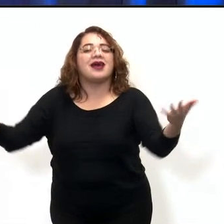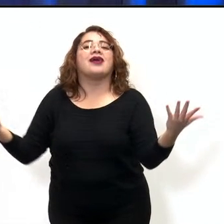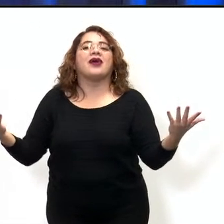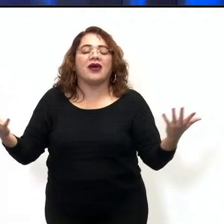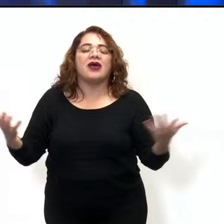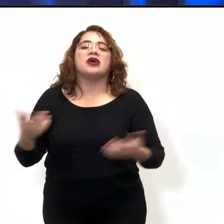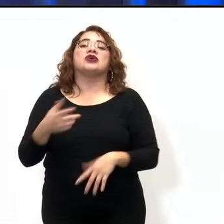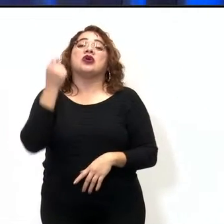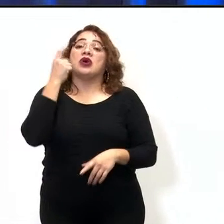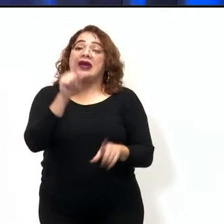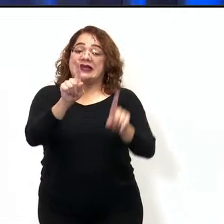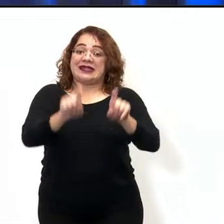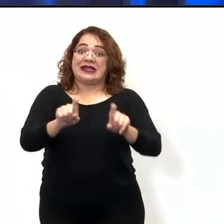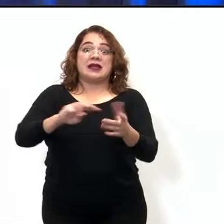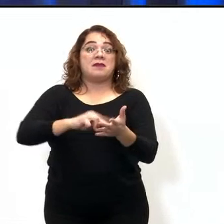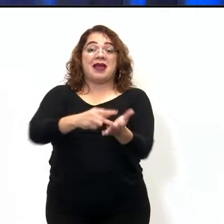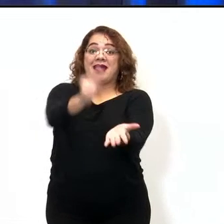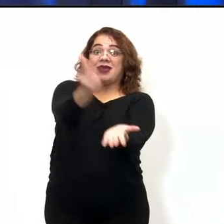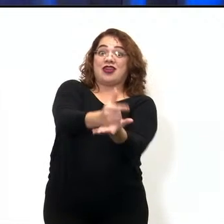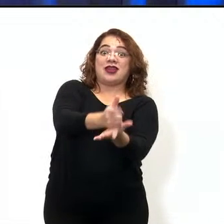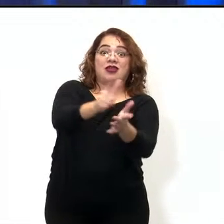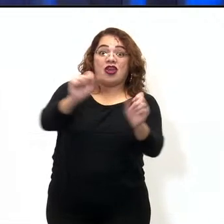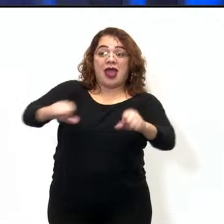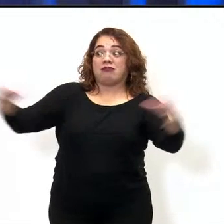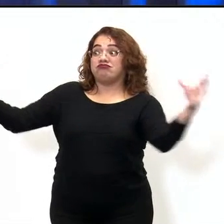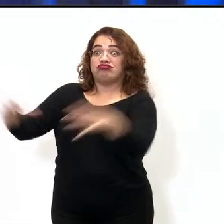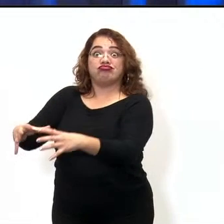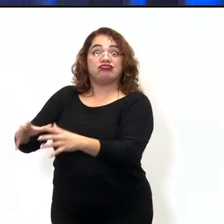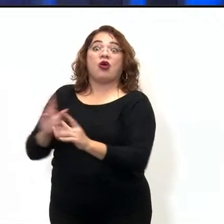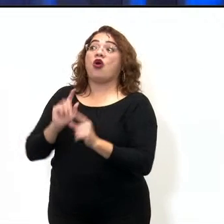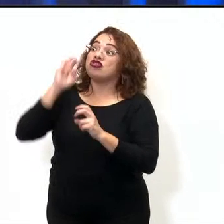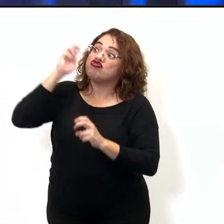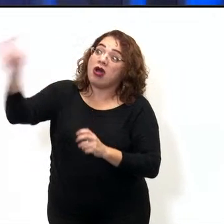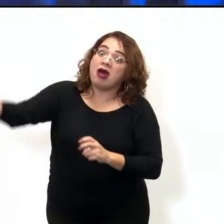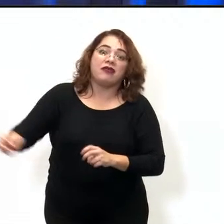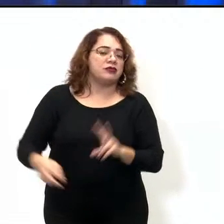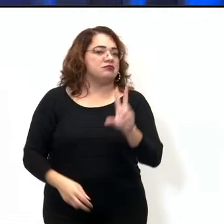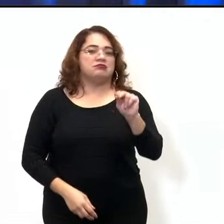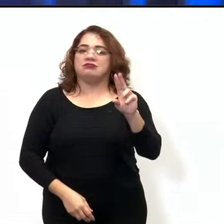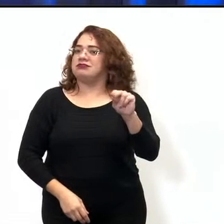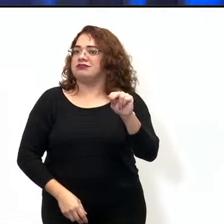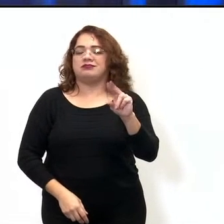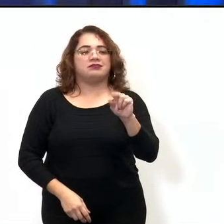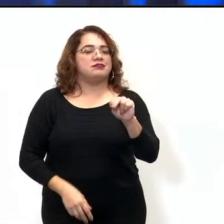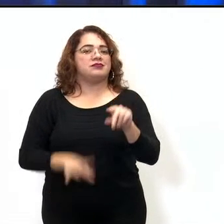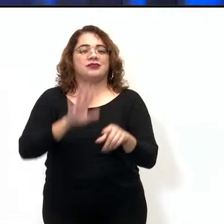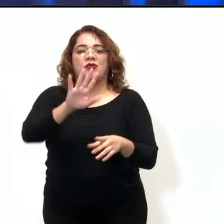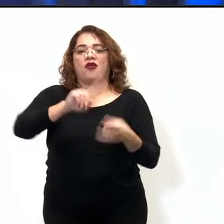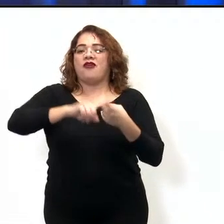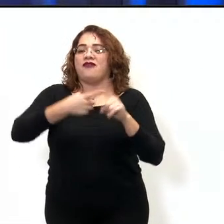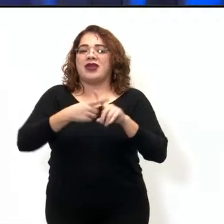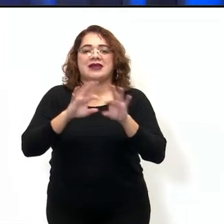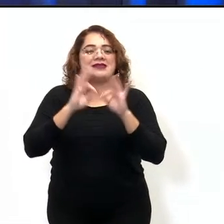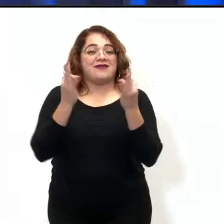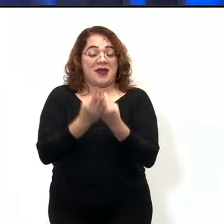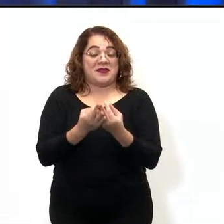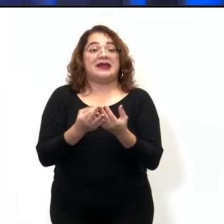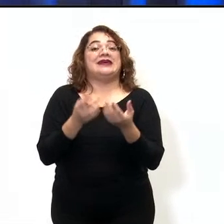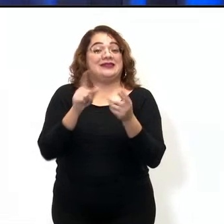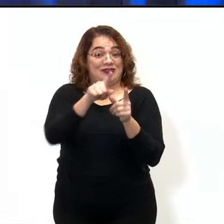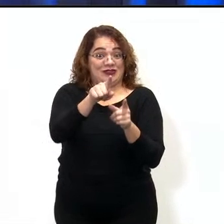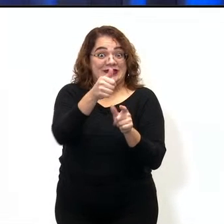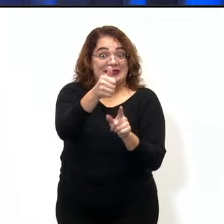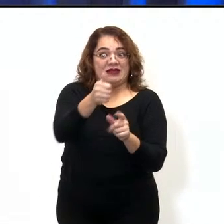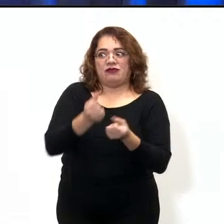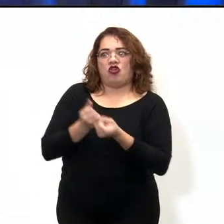to please continue, even if your test says negative, to not gather with your friends and family. We are in